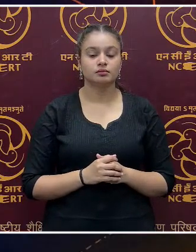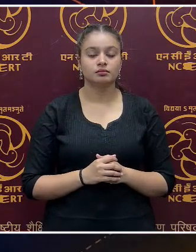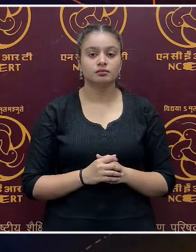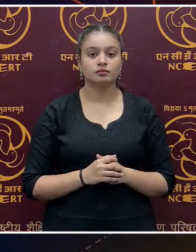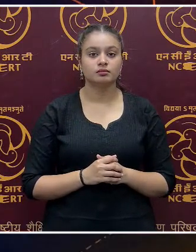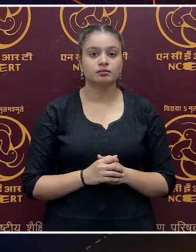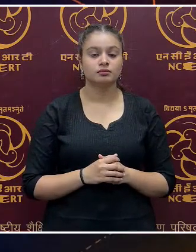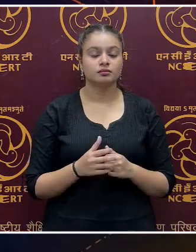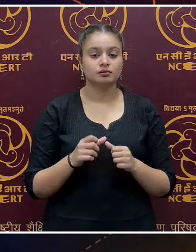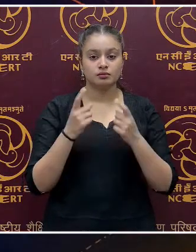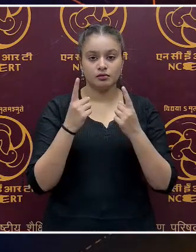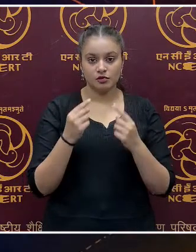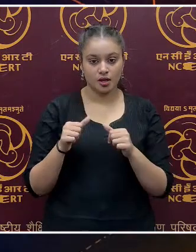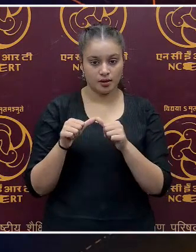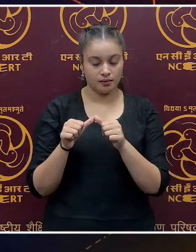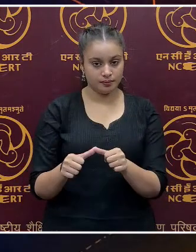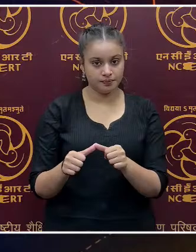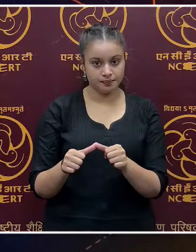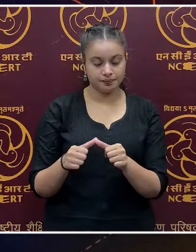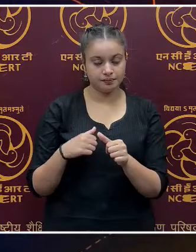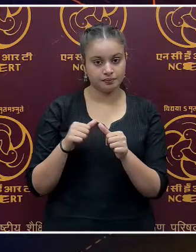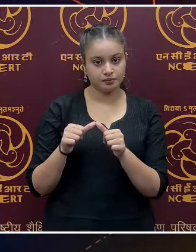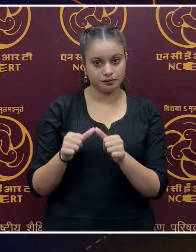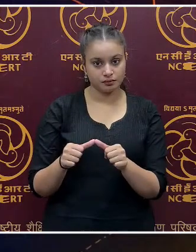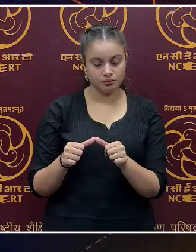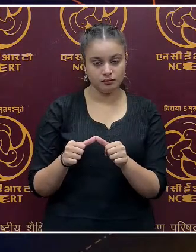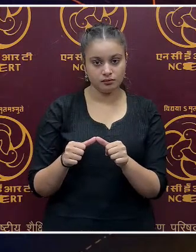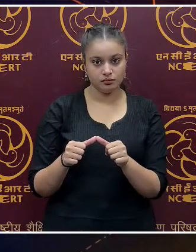will check the answer. The answer is